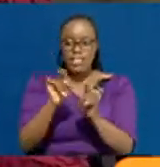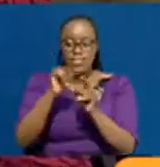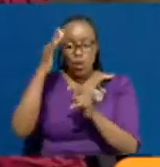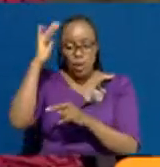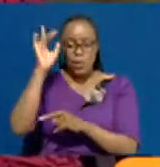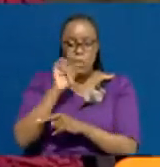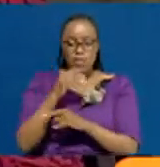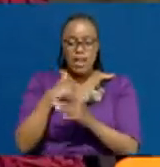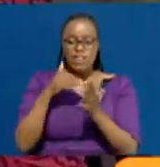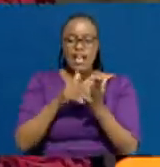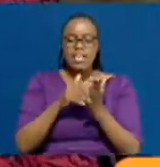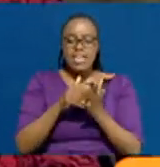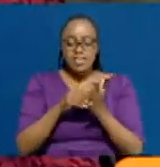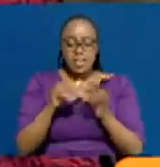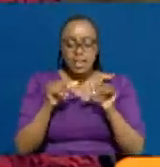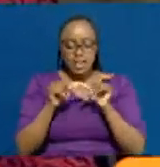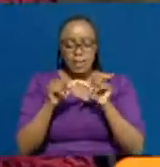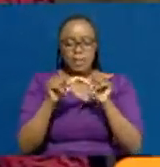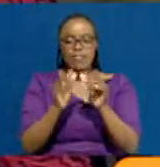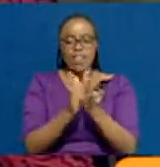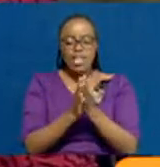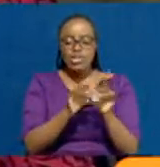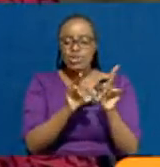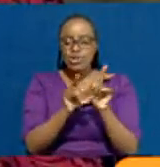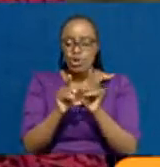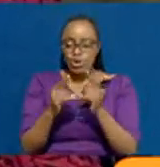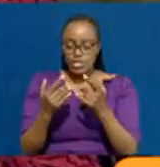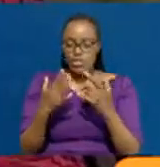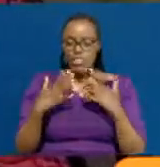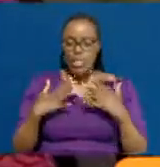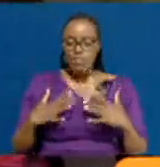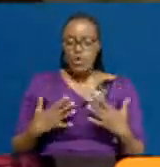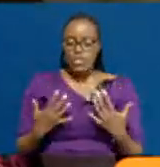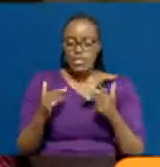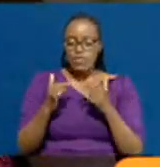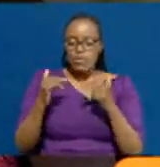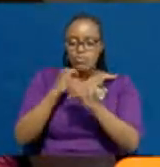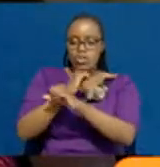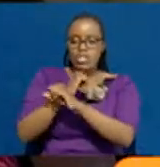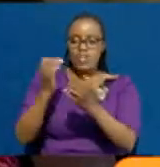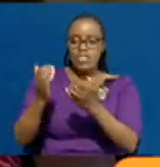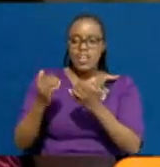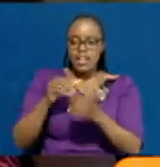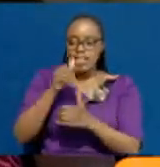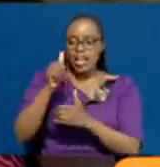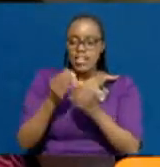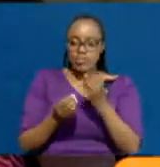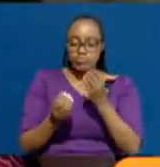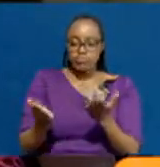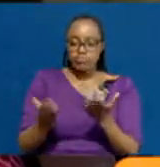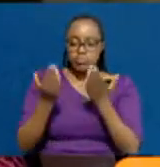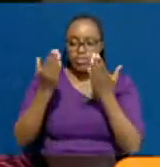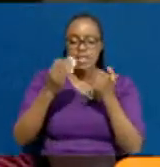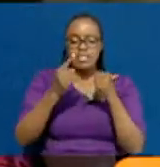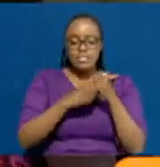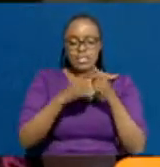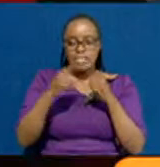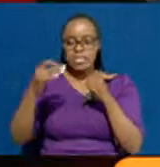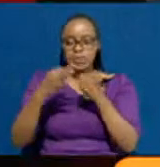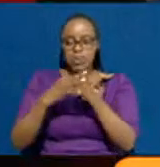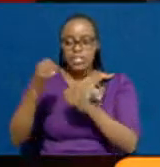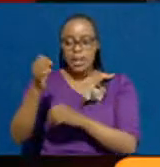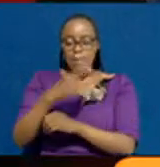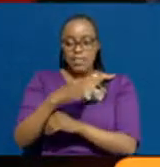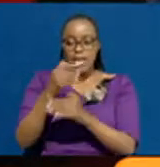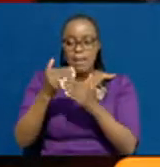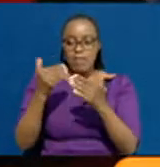their vulnerability is ongoing, and therefore the antibodies have declined and they require another second booster. So 6 to 8 months? Yes. Okay,